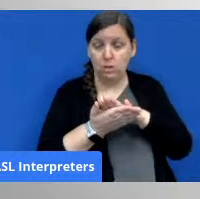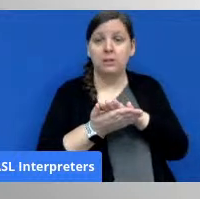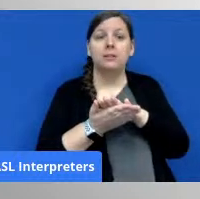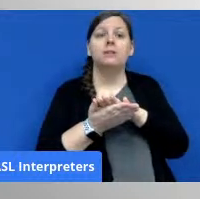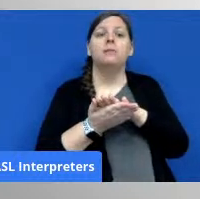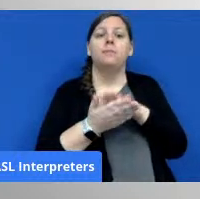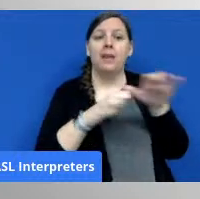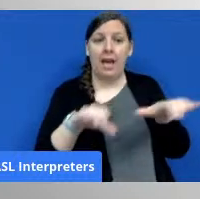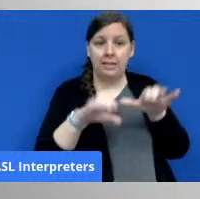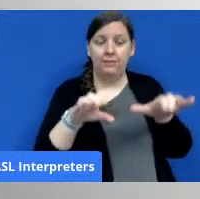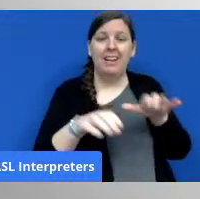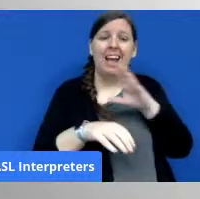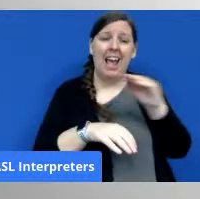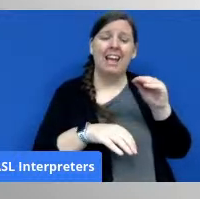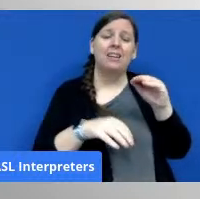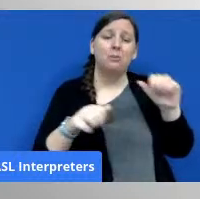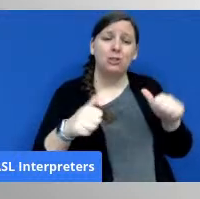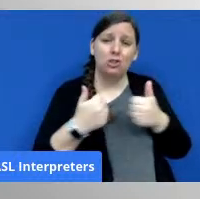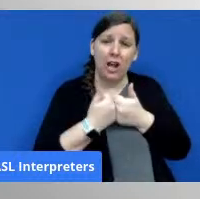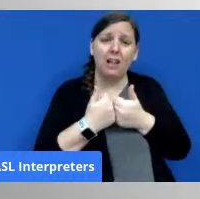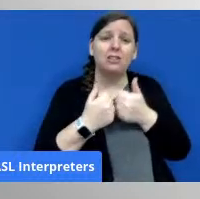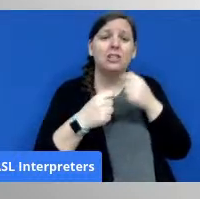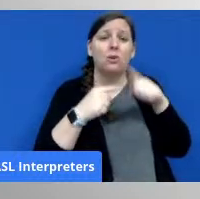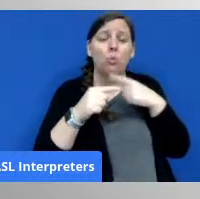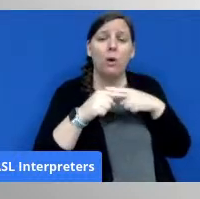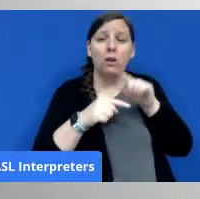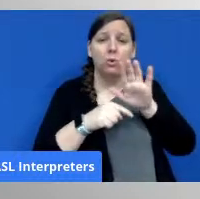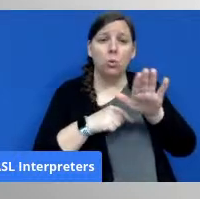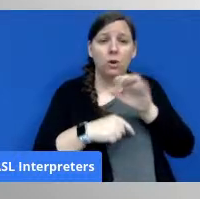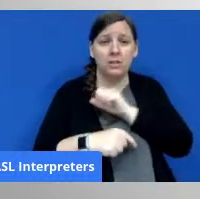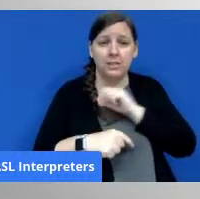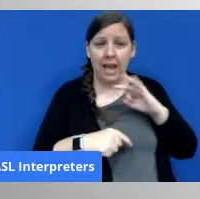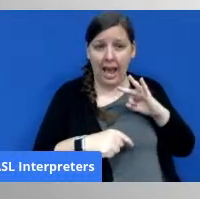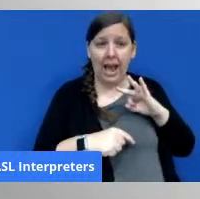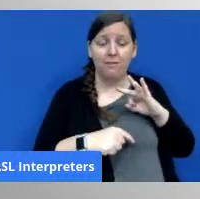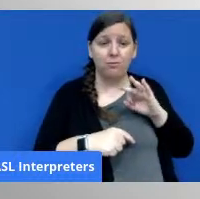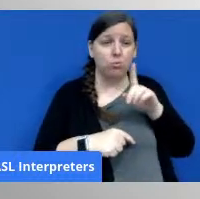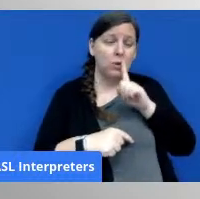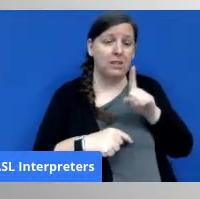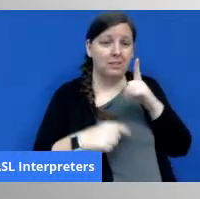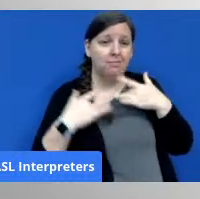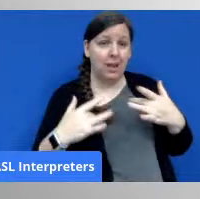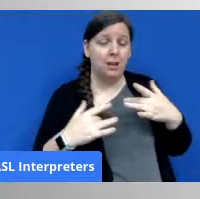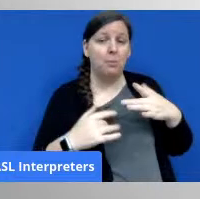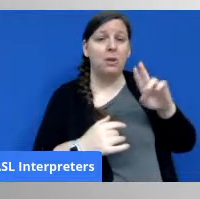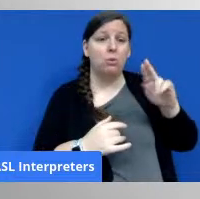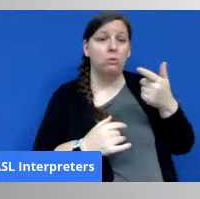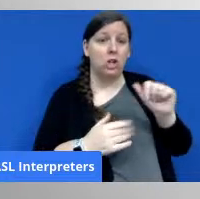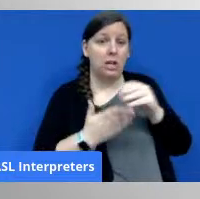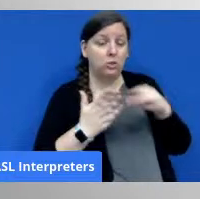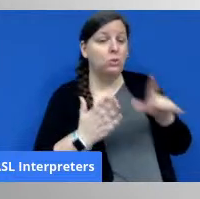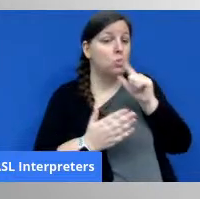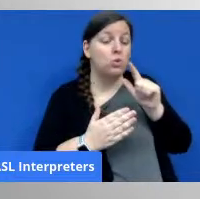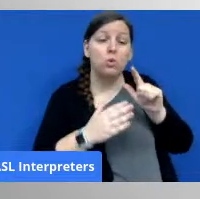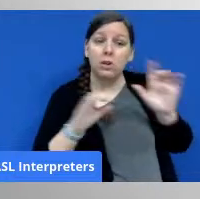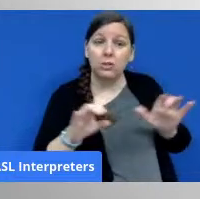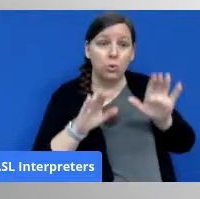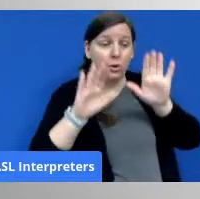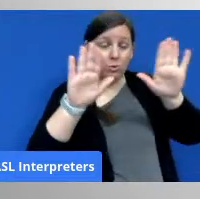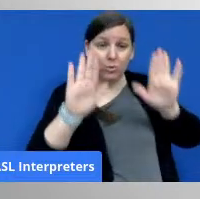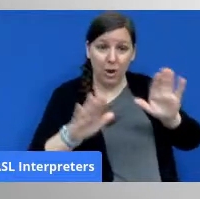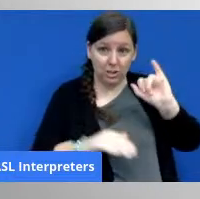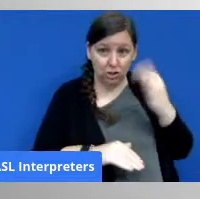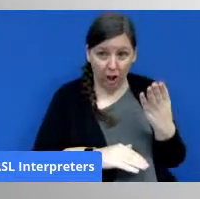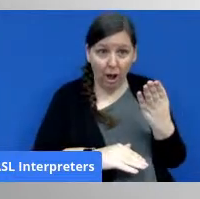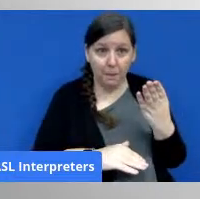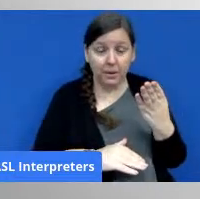when you're staffed with, in many cases, mostly University of Georgia students, who do a great job with the